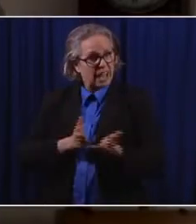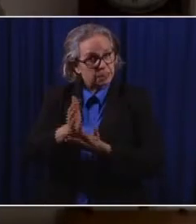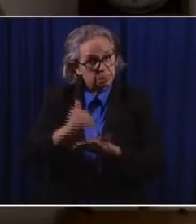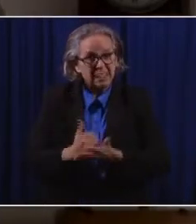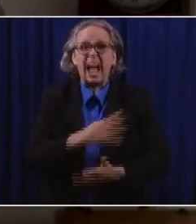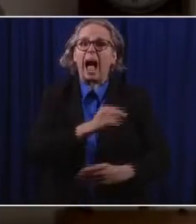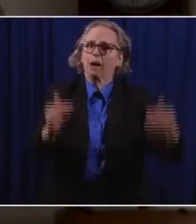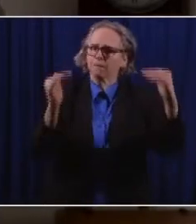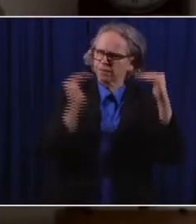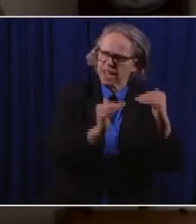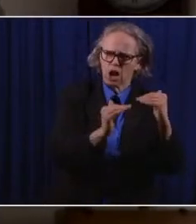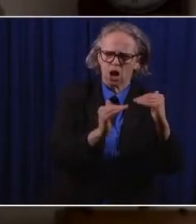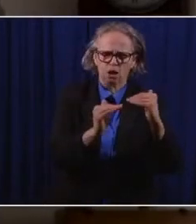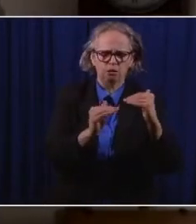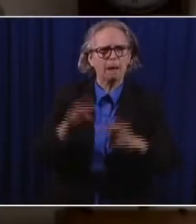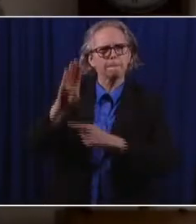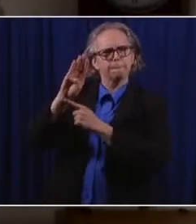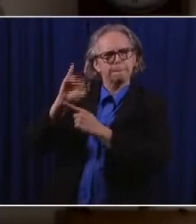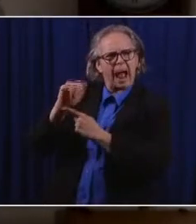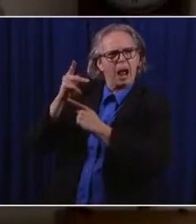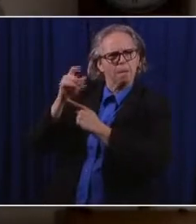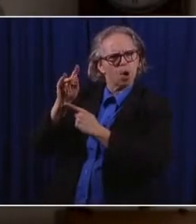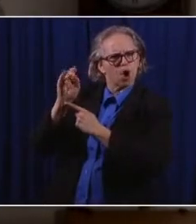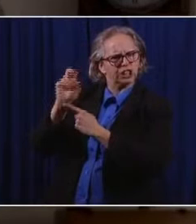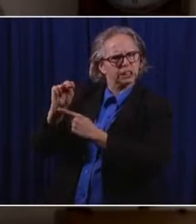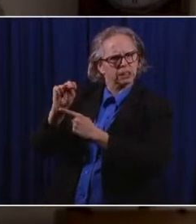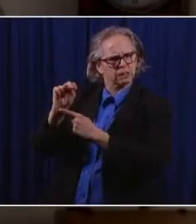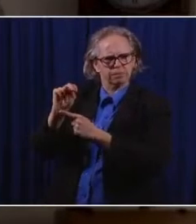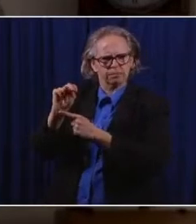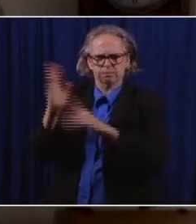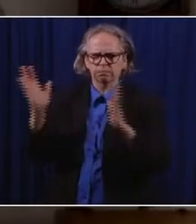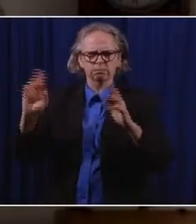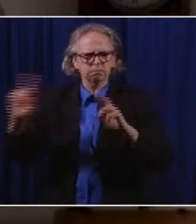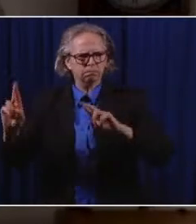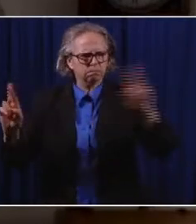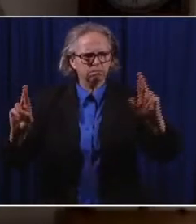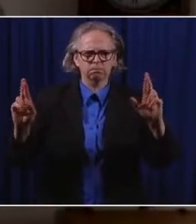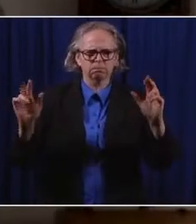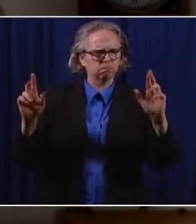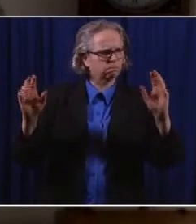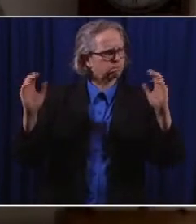expect, the will of the people in November will be respected.